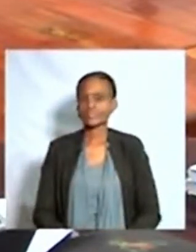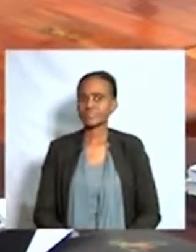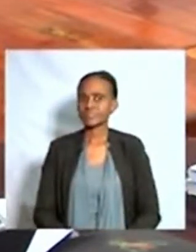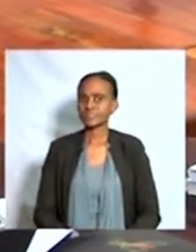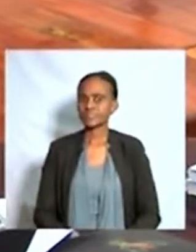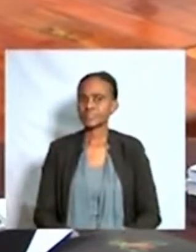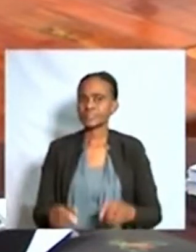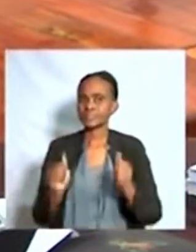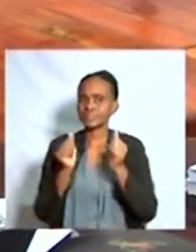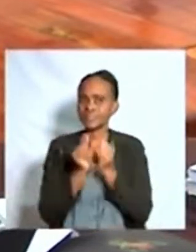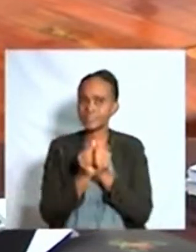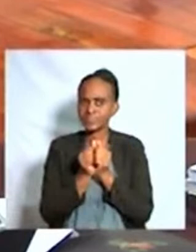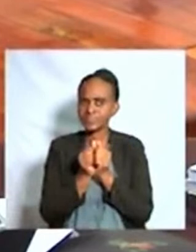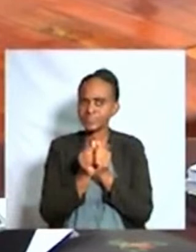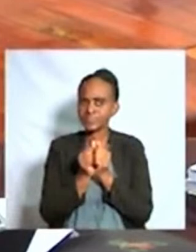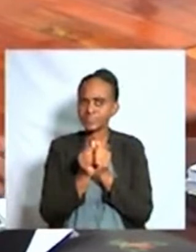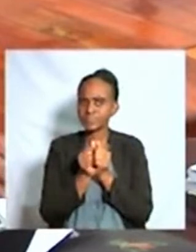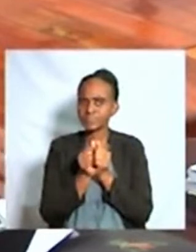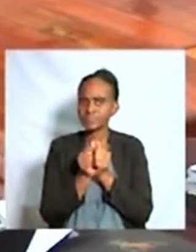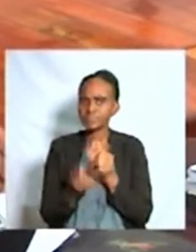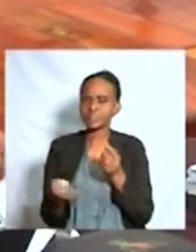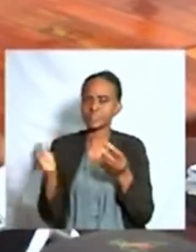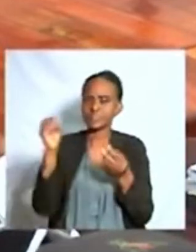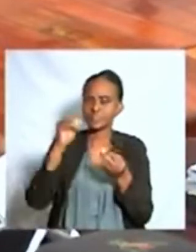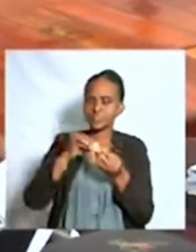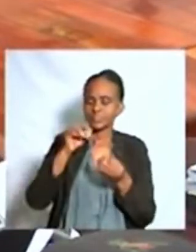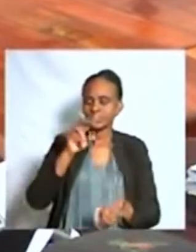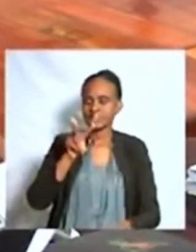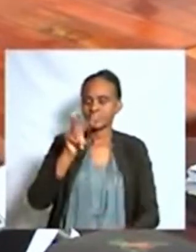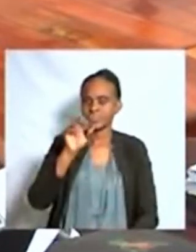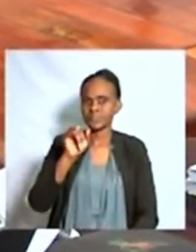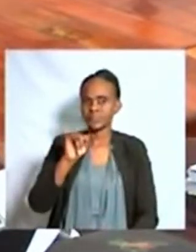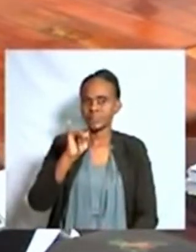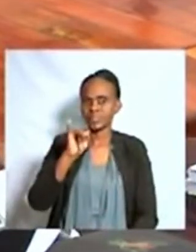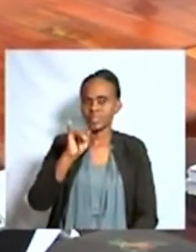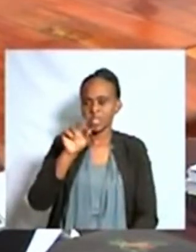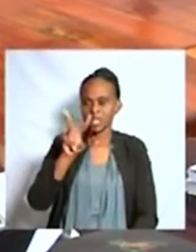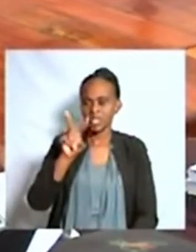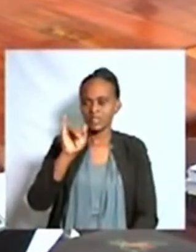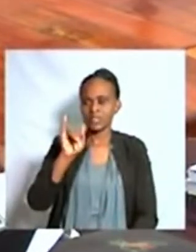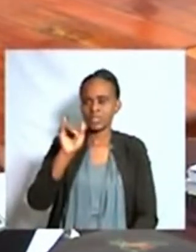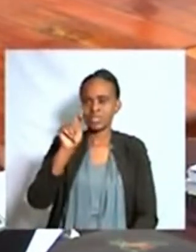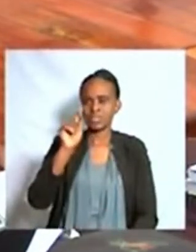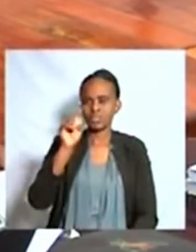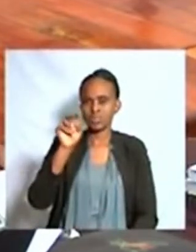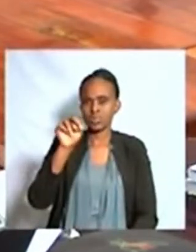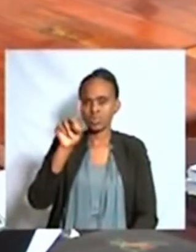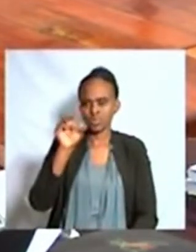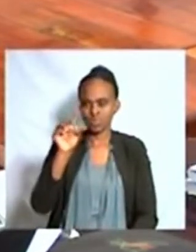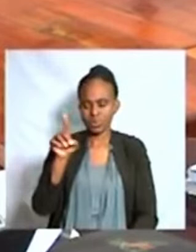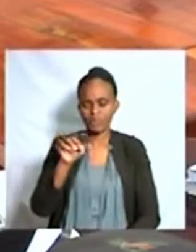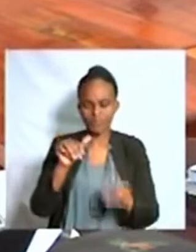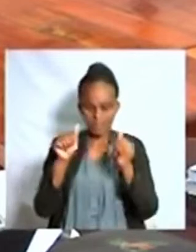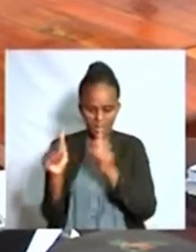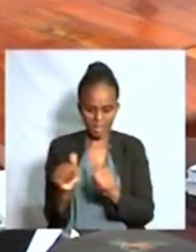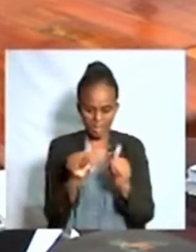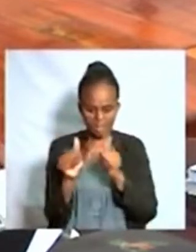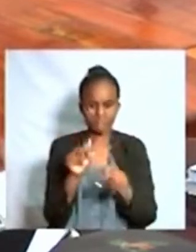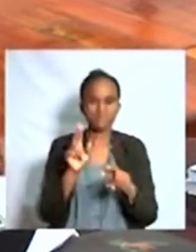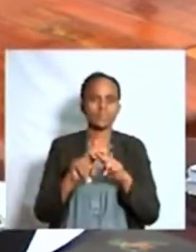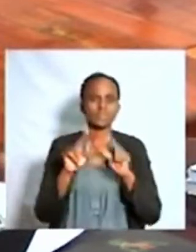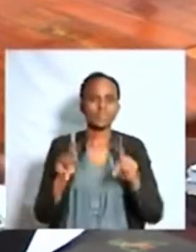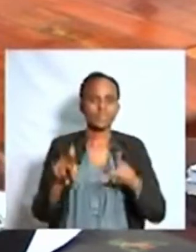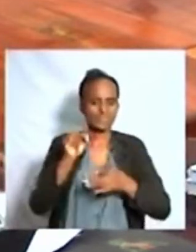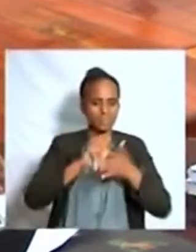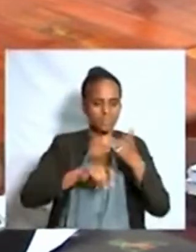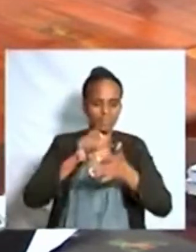to completion of Vitondo Secondary School 1x3 classroom block, the action taken, Chair, is that the cost of the